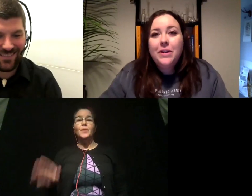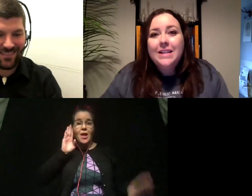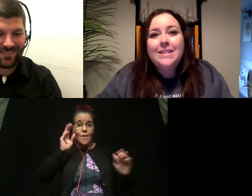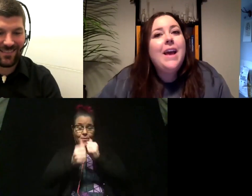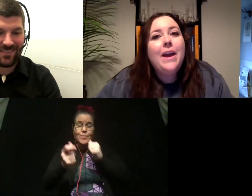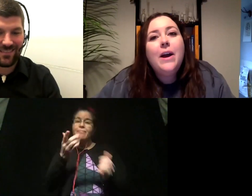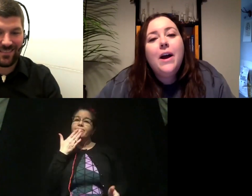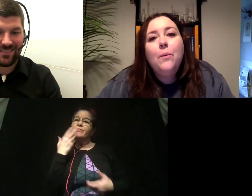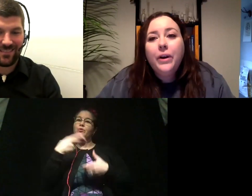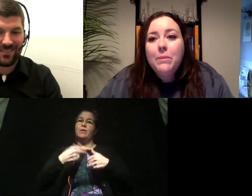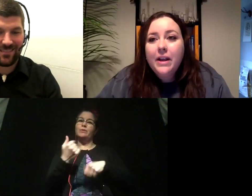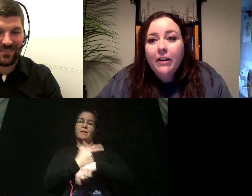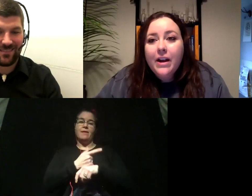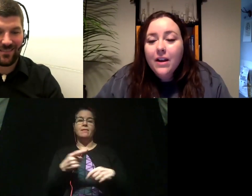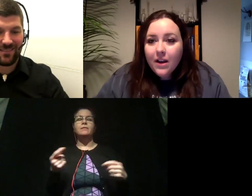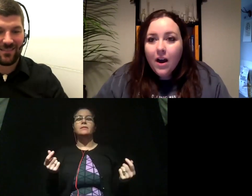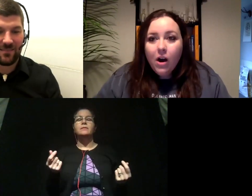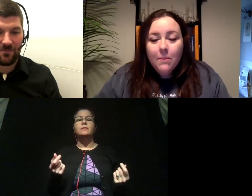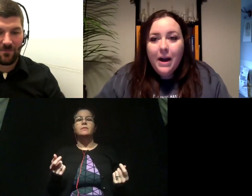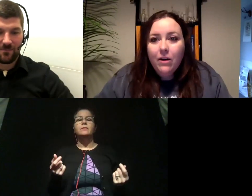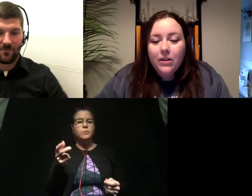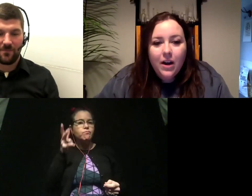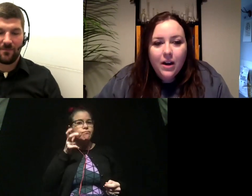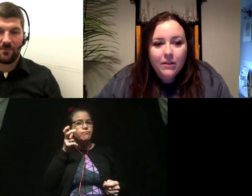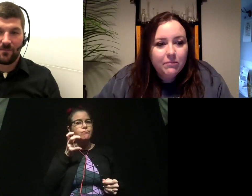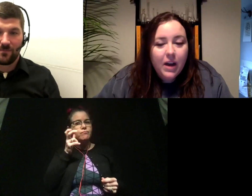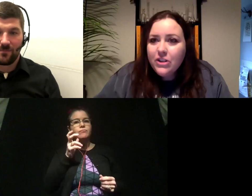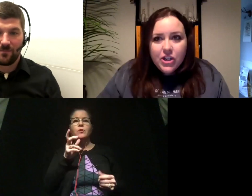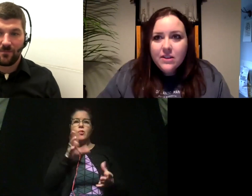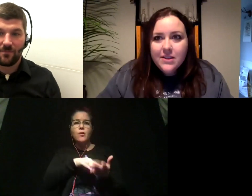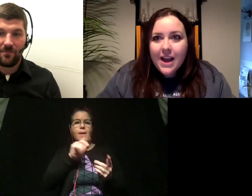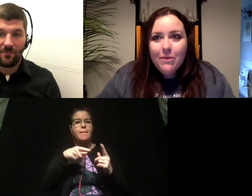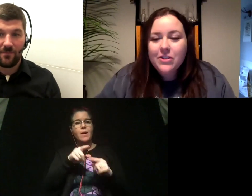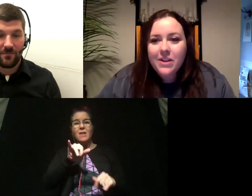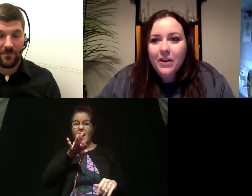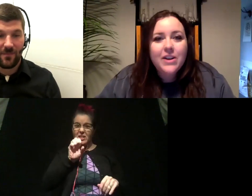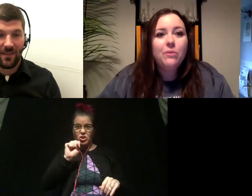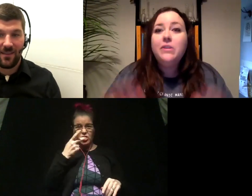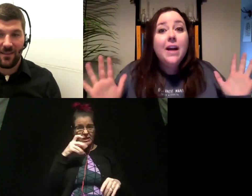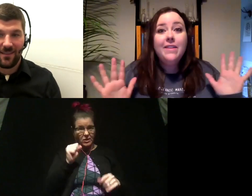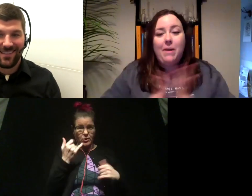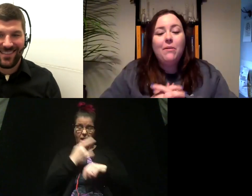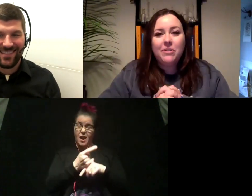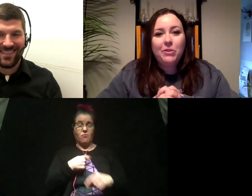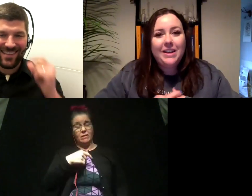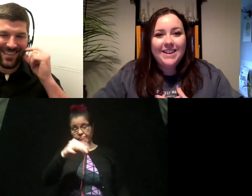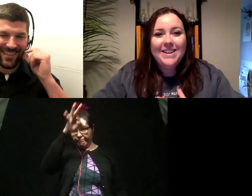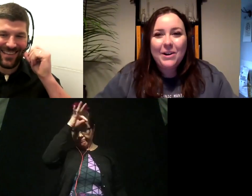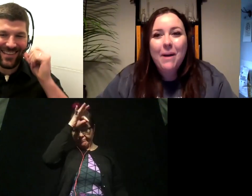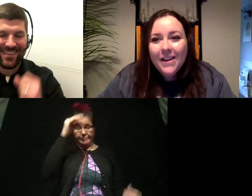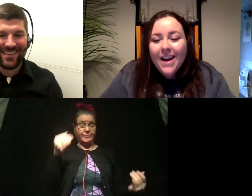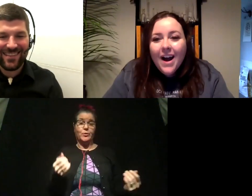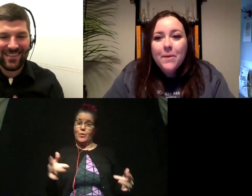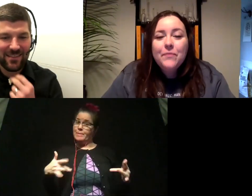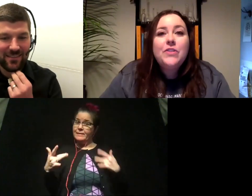everyone. Thanks for joining us today. We're going to be hearing all about ice sheets today, which is something I know nothing about, which I'm really excited to